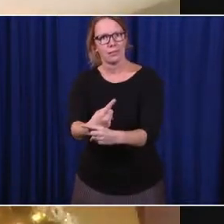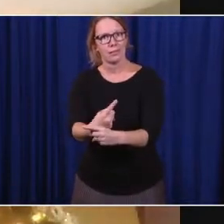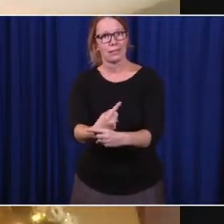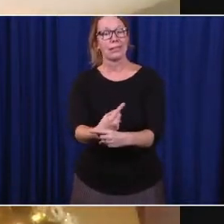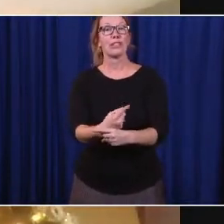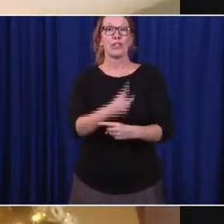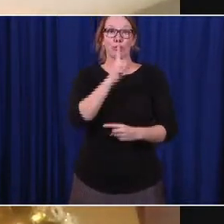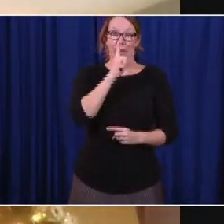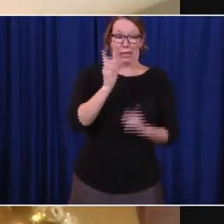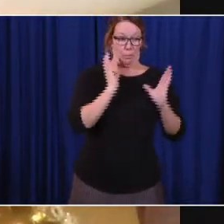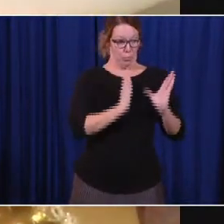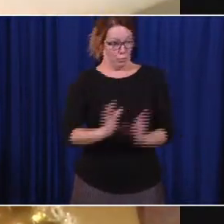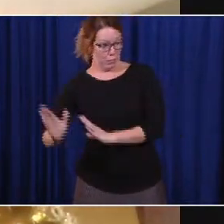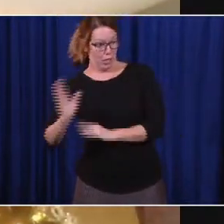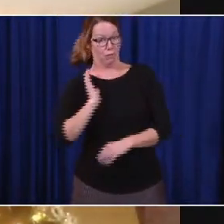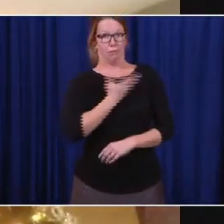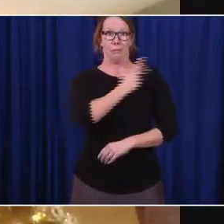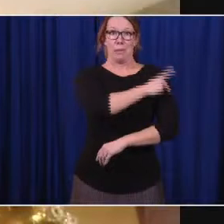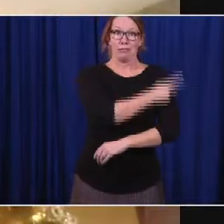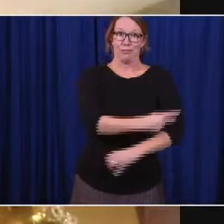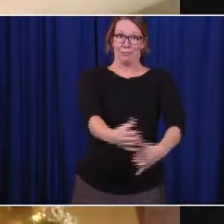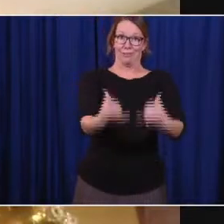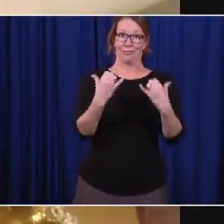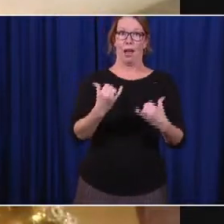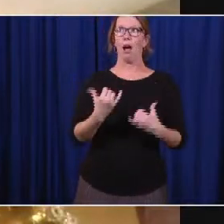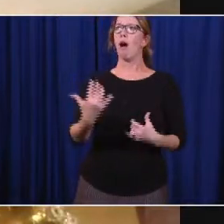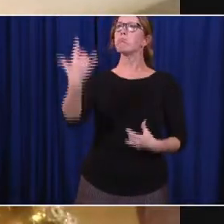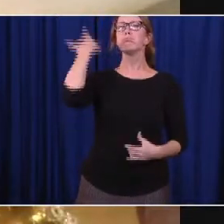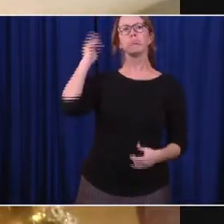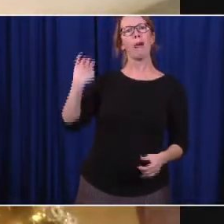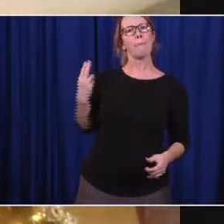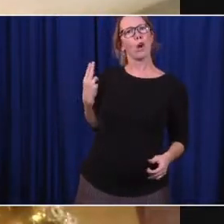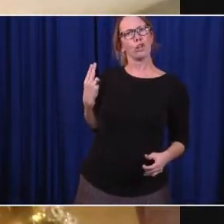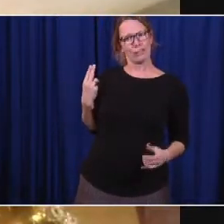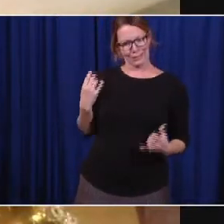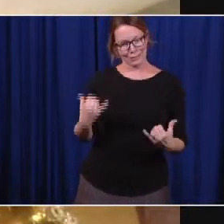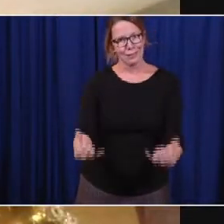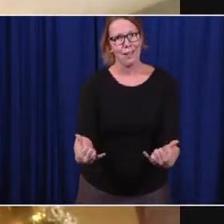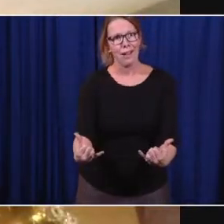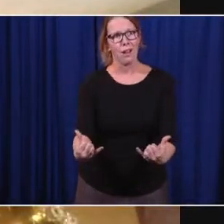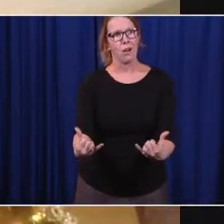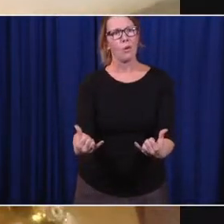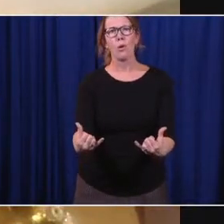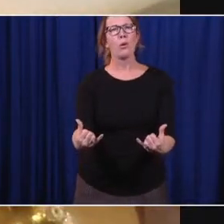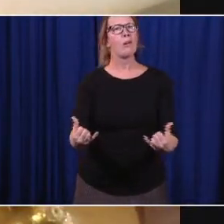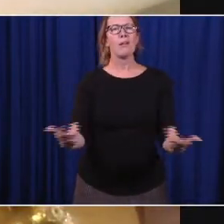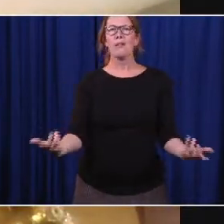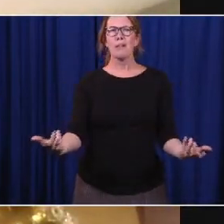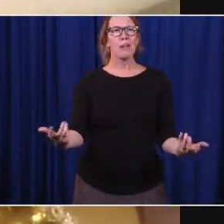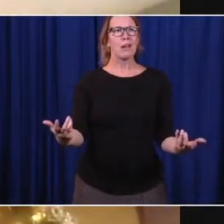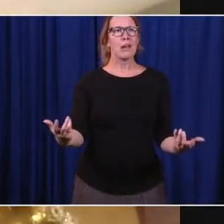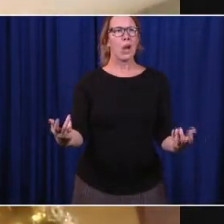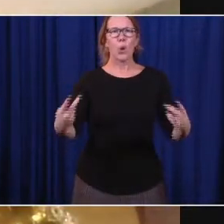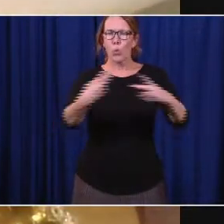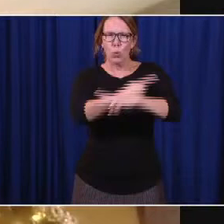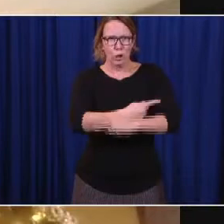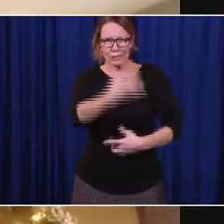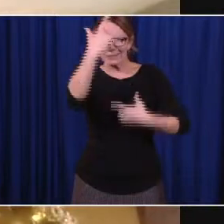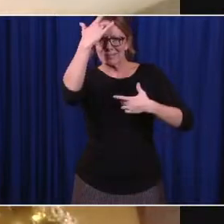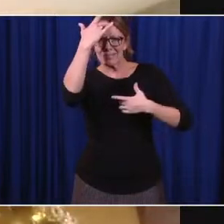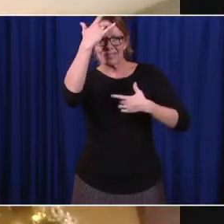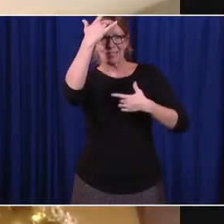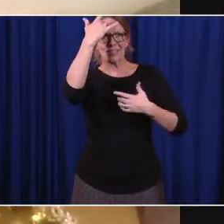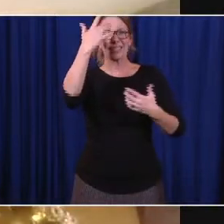now compared to back in March, they are sicker. It's not they don't necessarily have